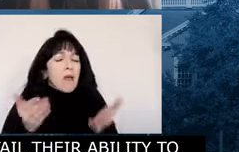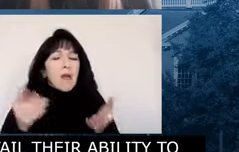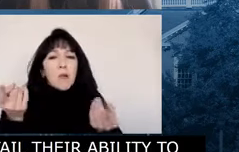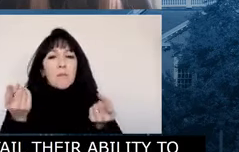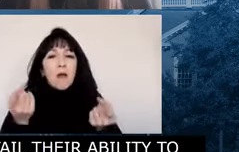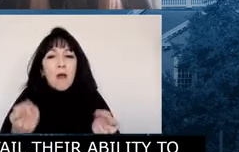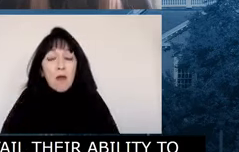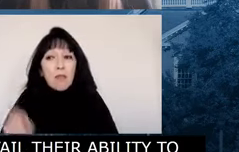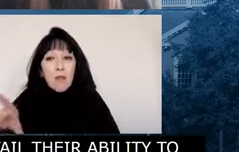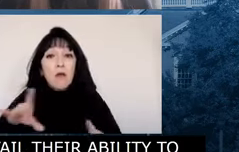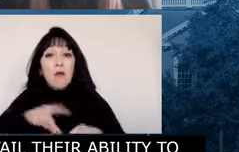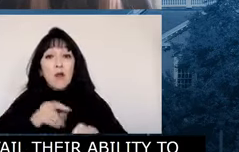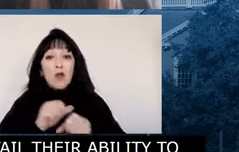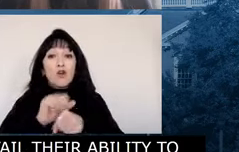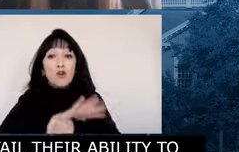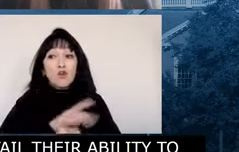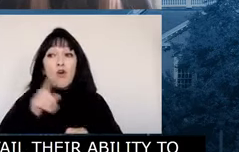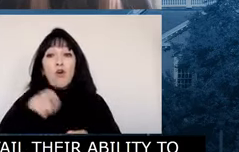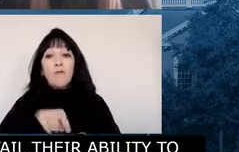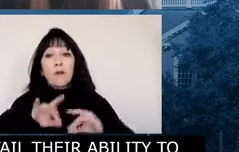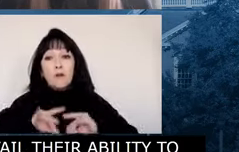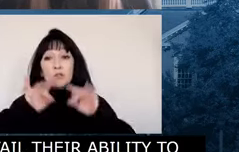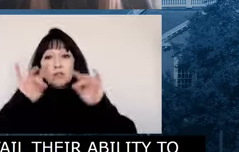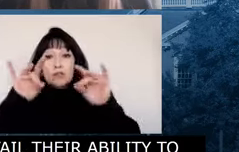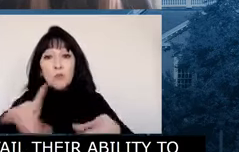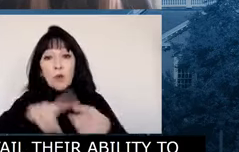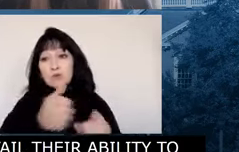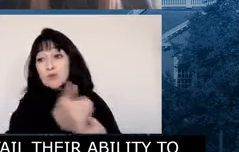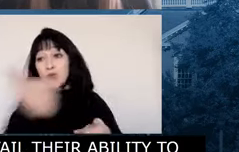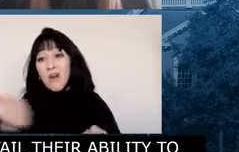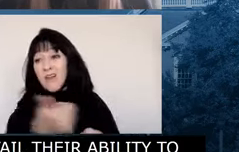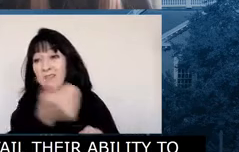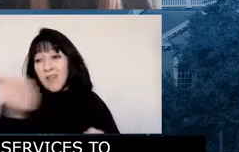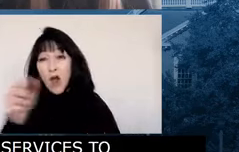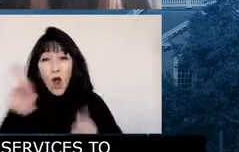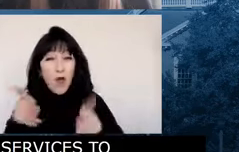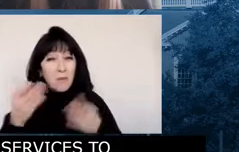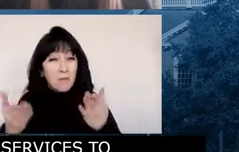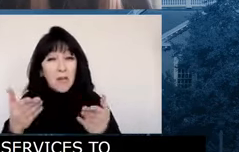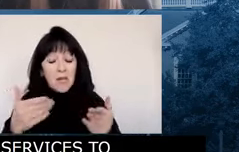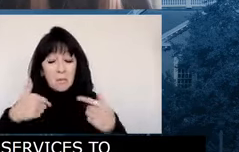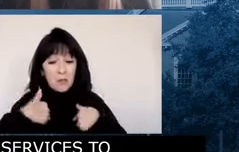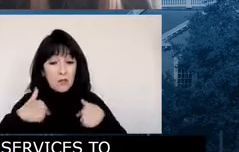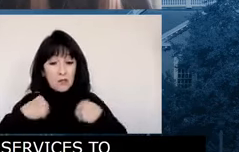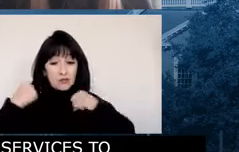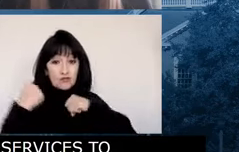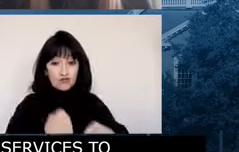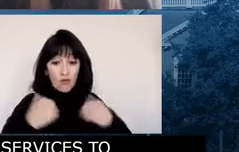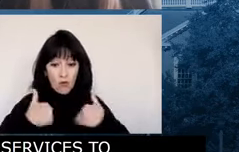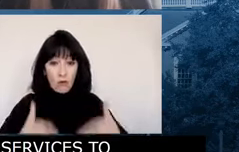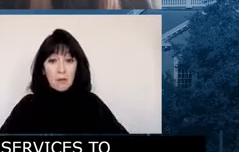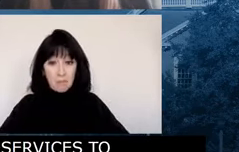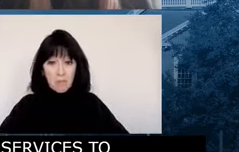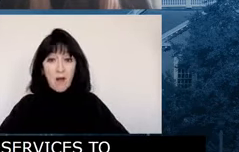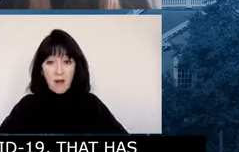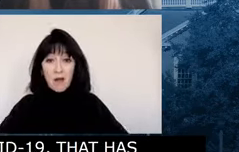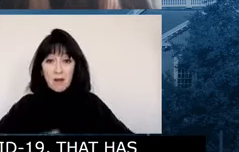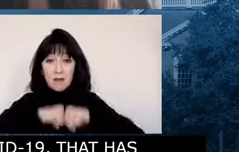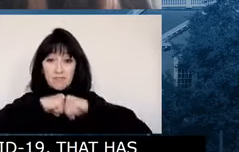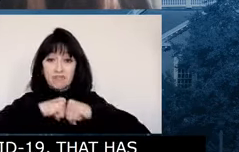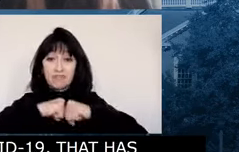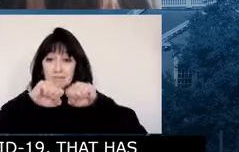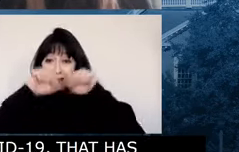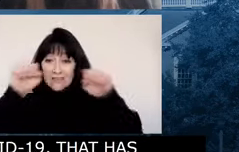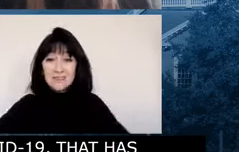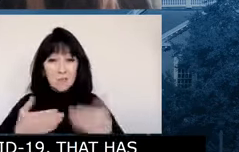to somebody that doesn't have COVID-19, that has something else. And that's why we made decisions based